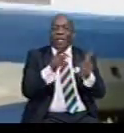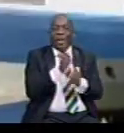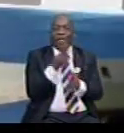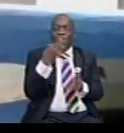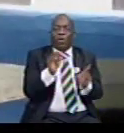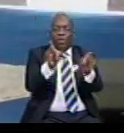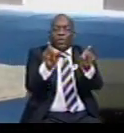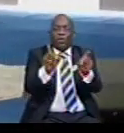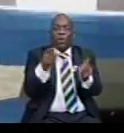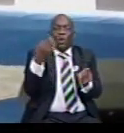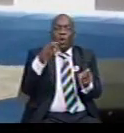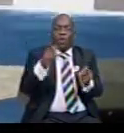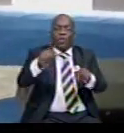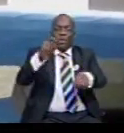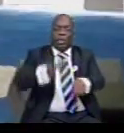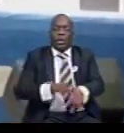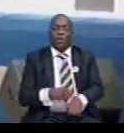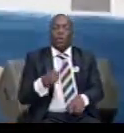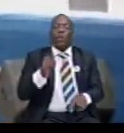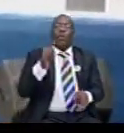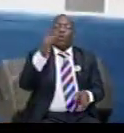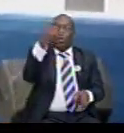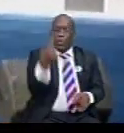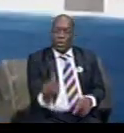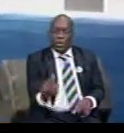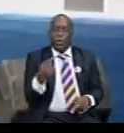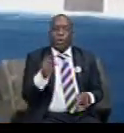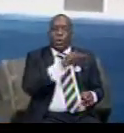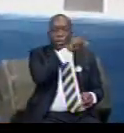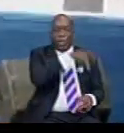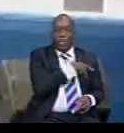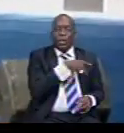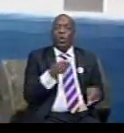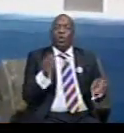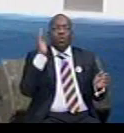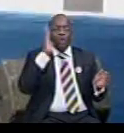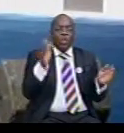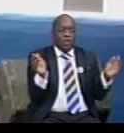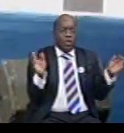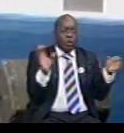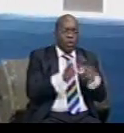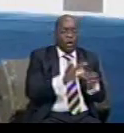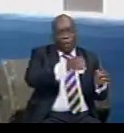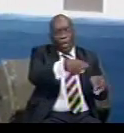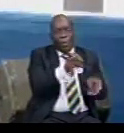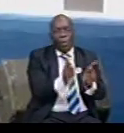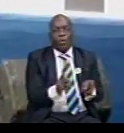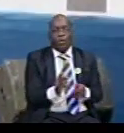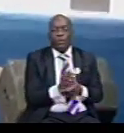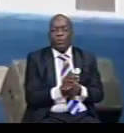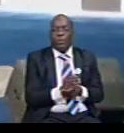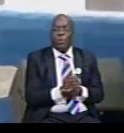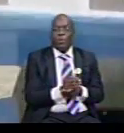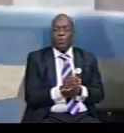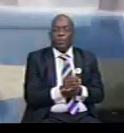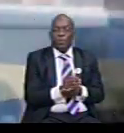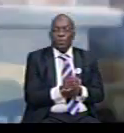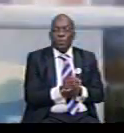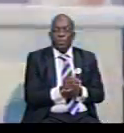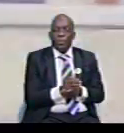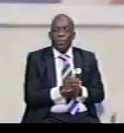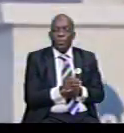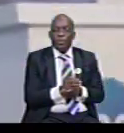of the times on their own in the majority. And you know, there are people that fear to be in